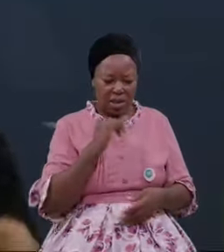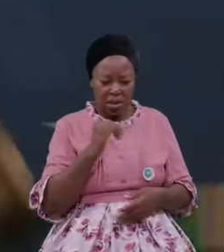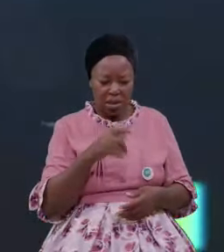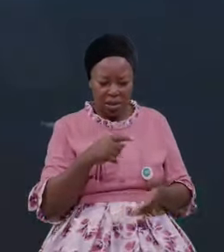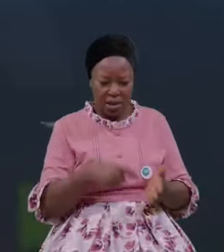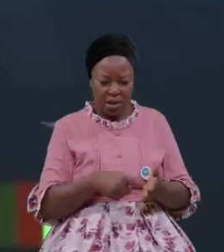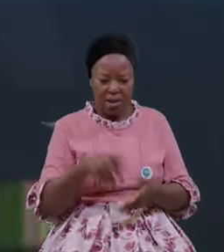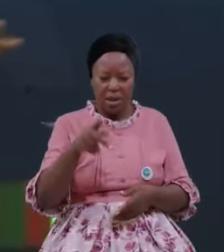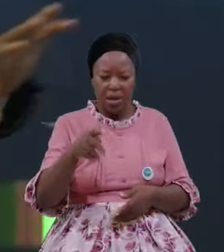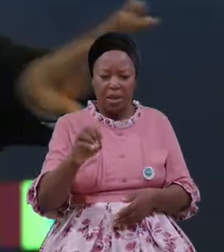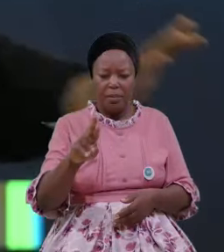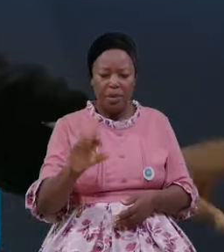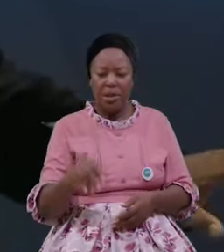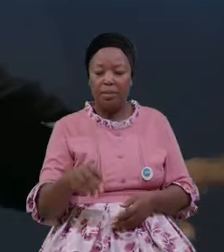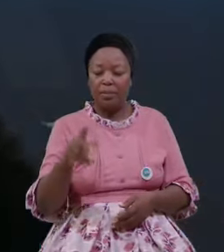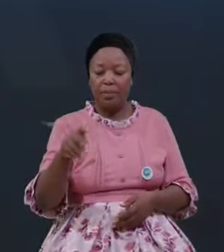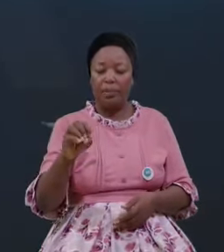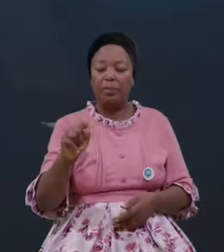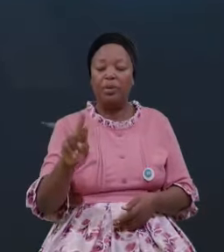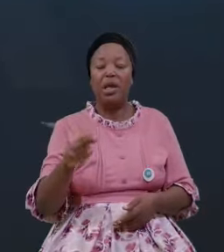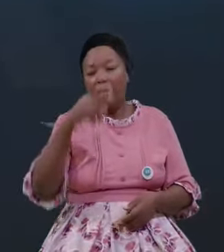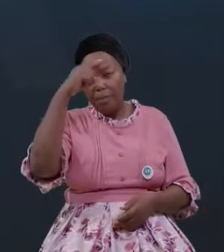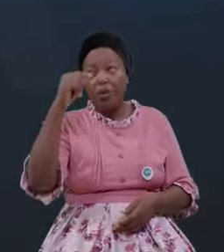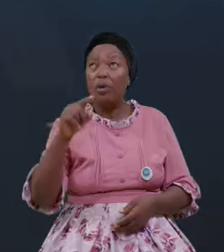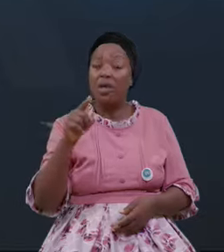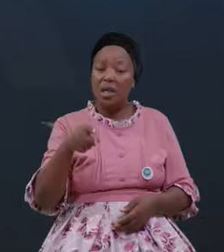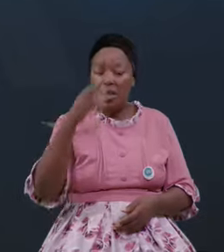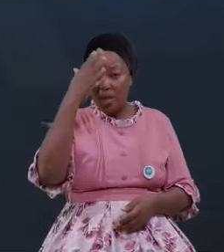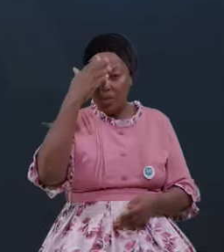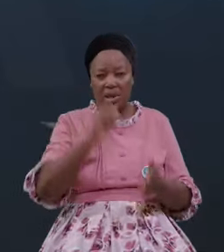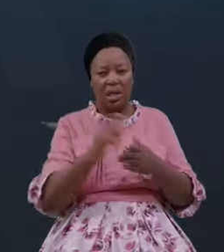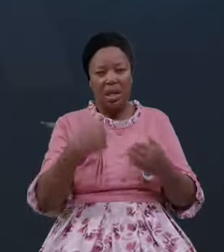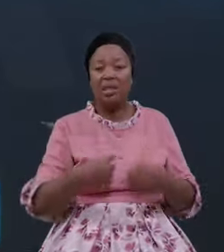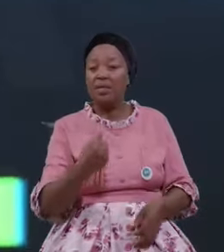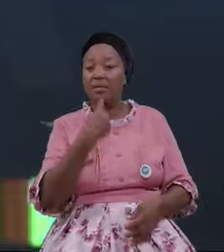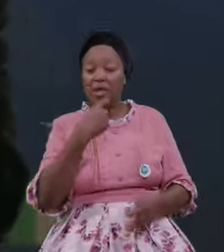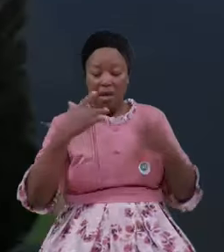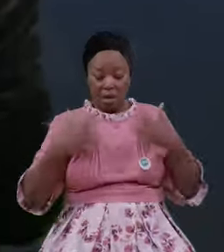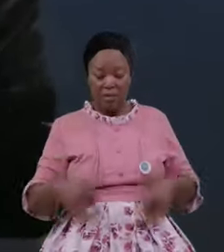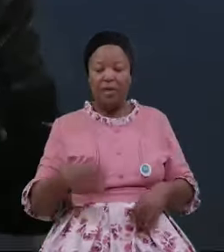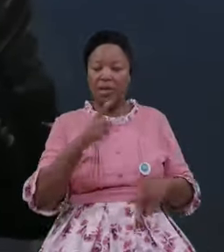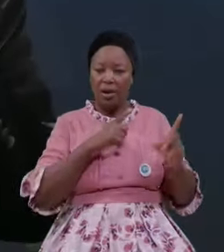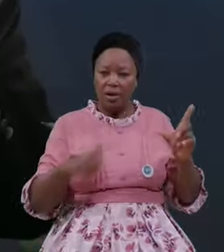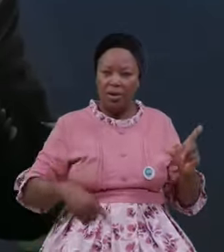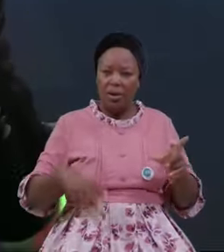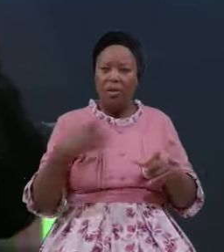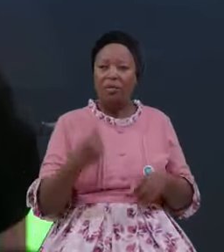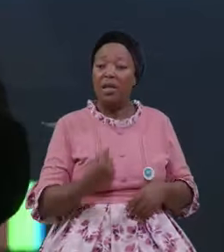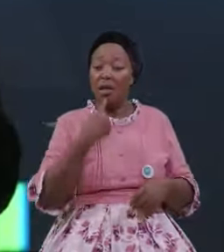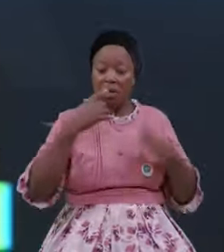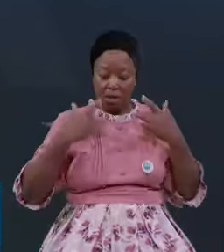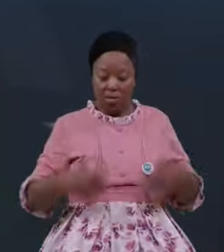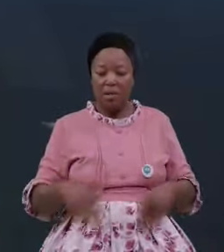because he knew he had disappointed the Lord, the disappointment grew to